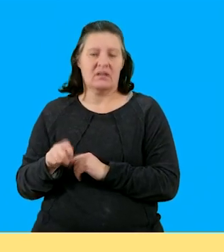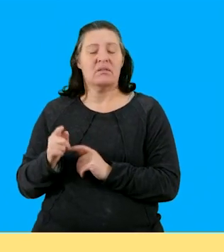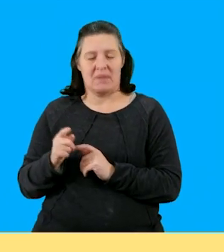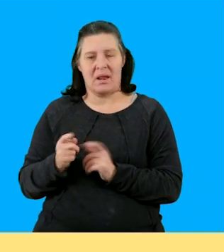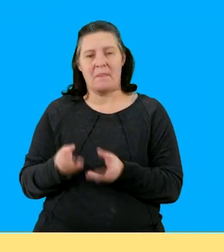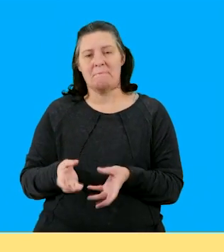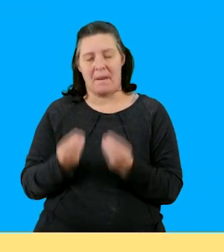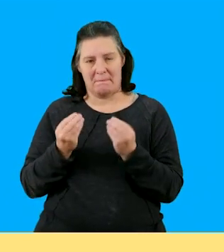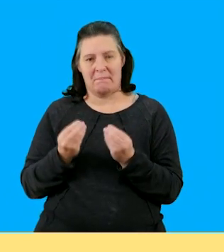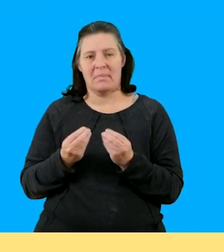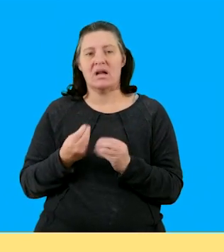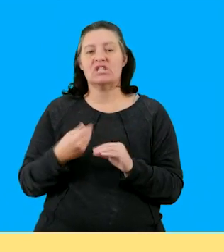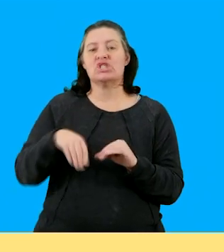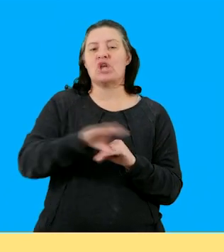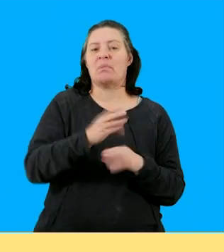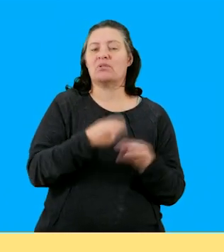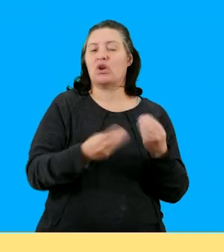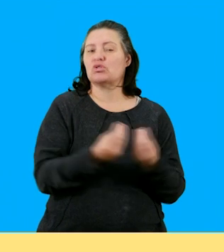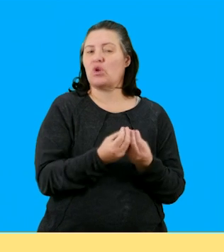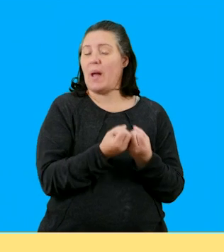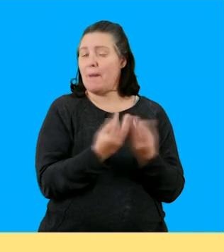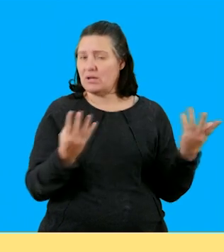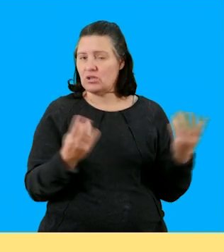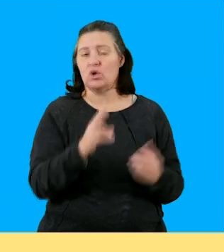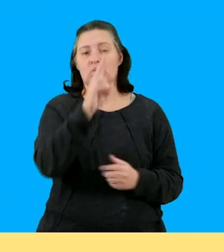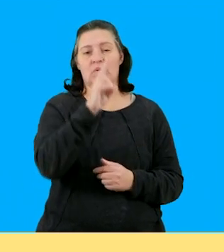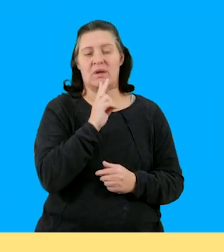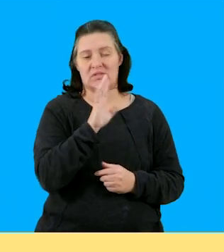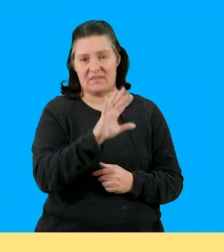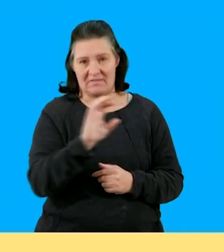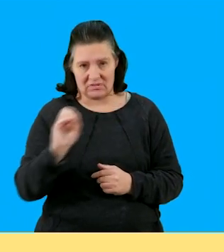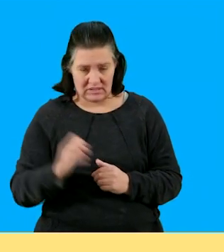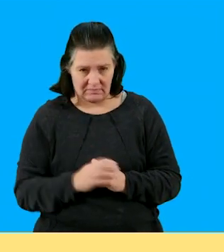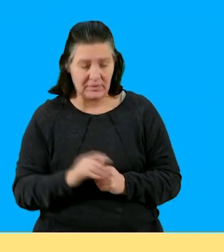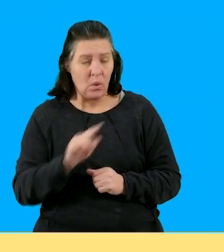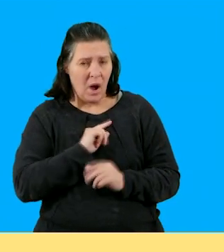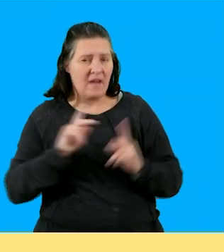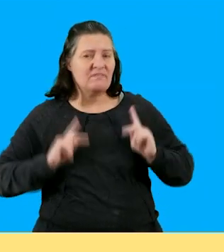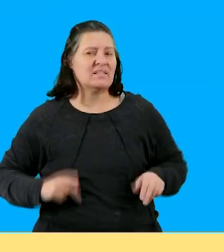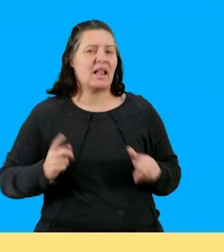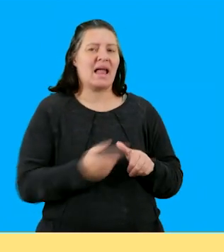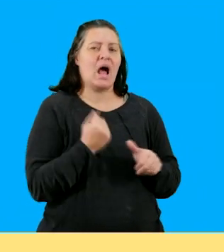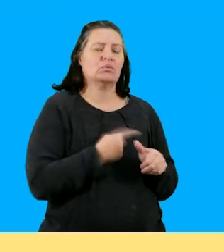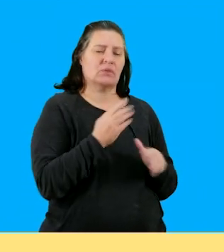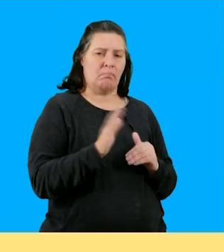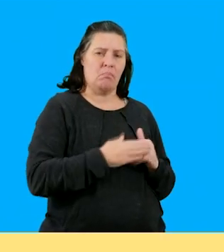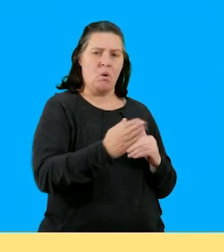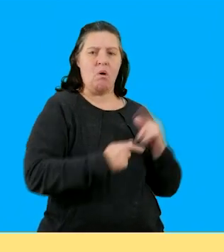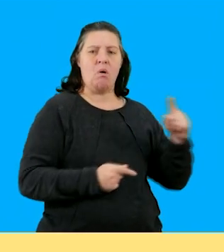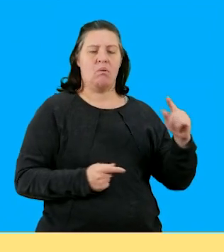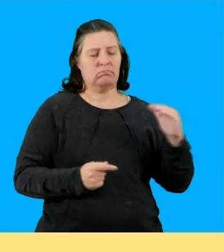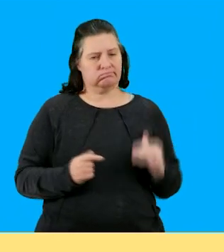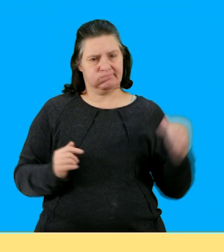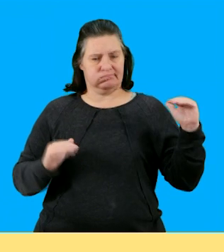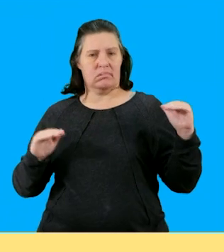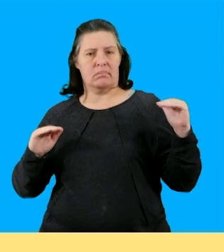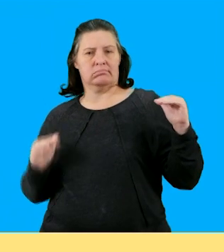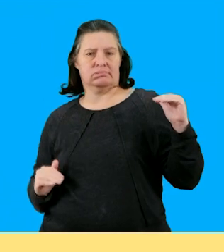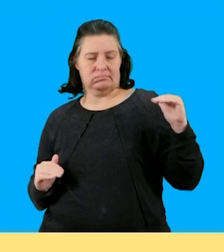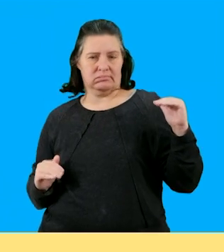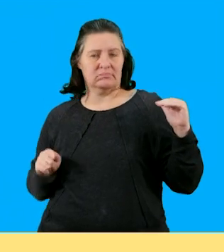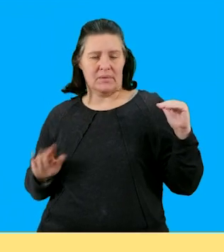this perpetual inventory system? This is an inventory system that keeps an ongoing or continuous record